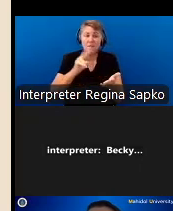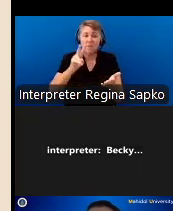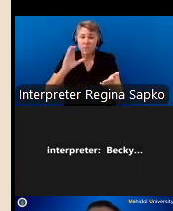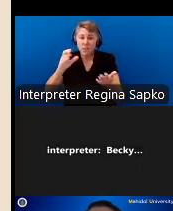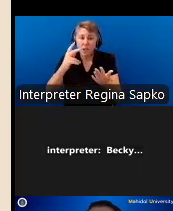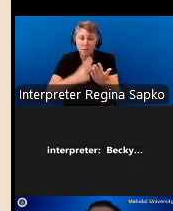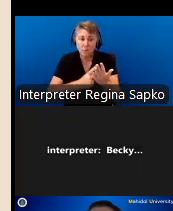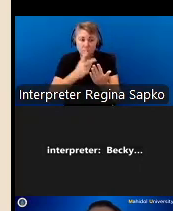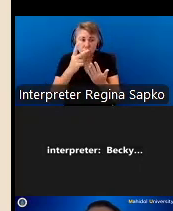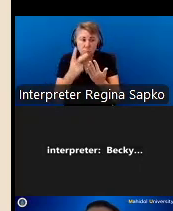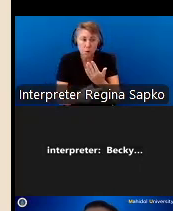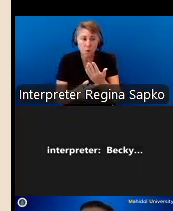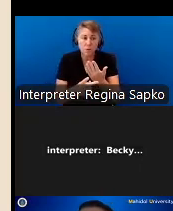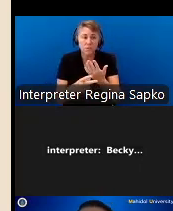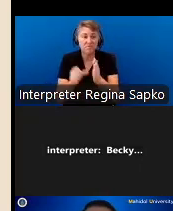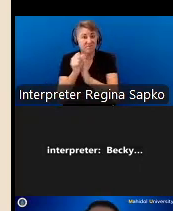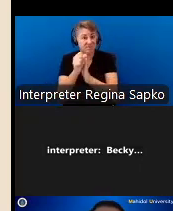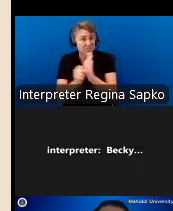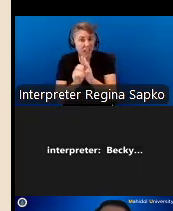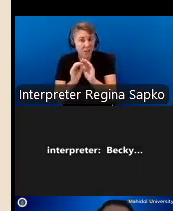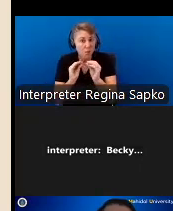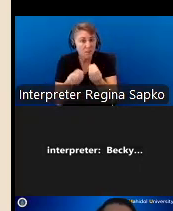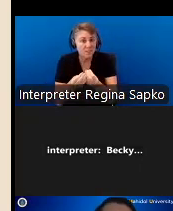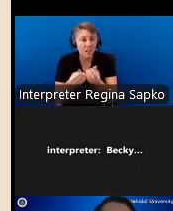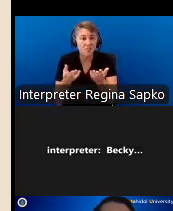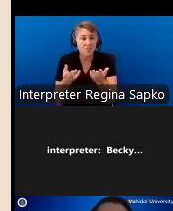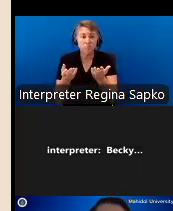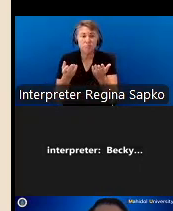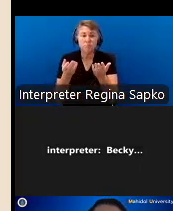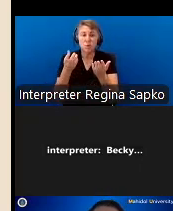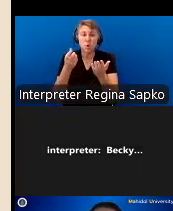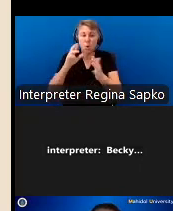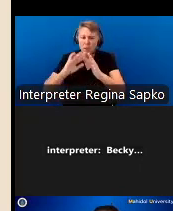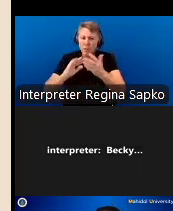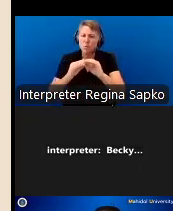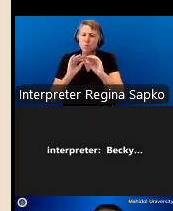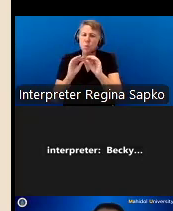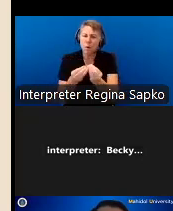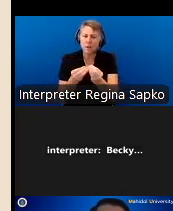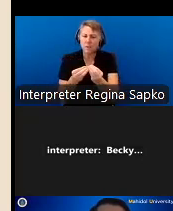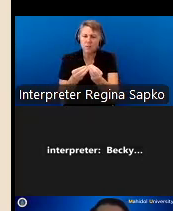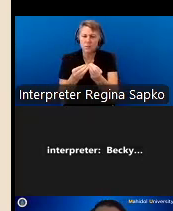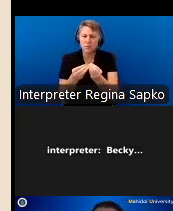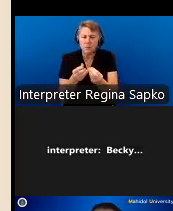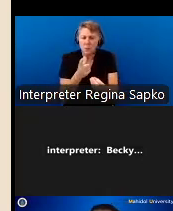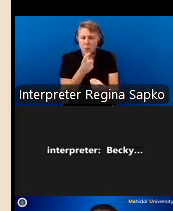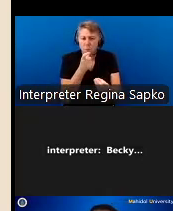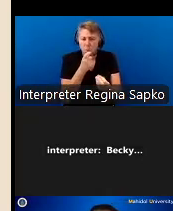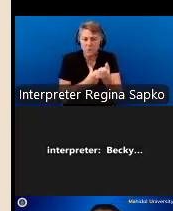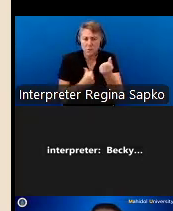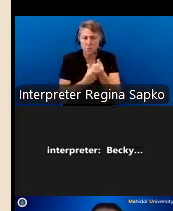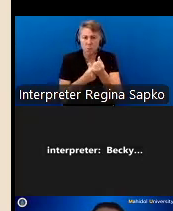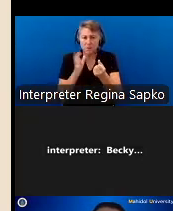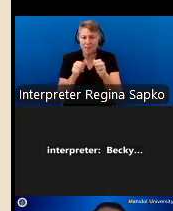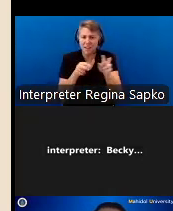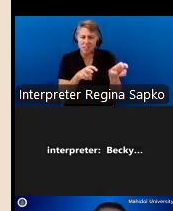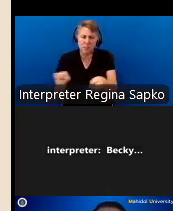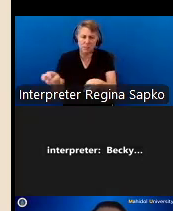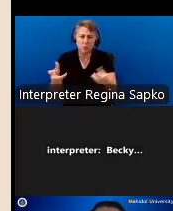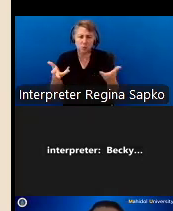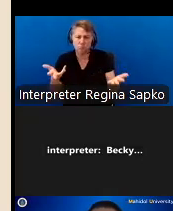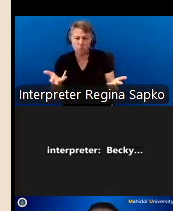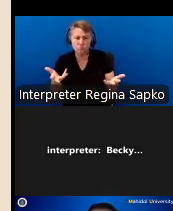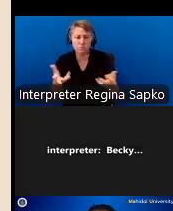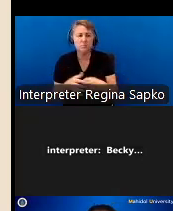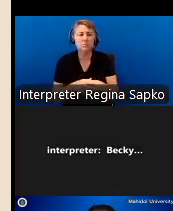organization or community organization play in supporting their career transition? Yes, in terms of school